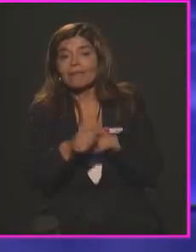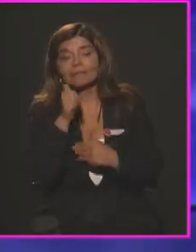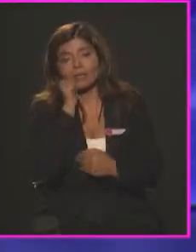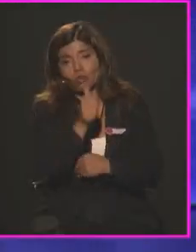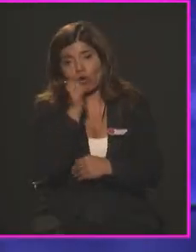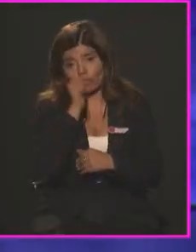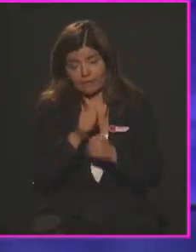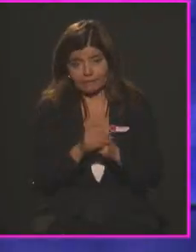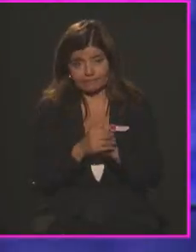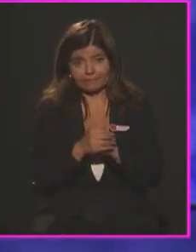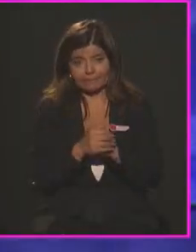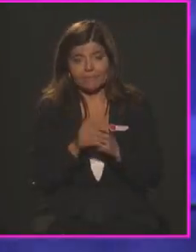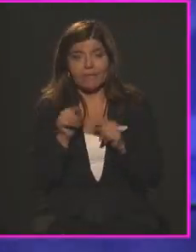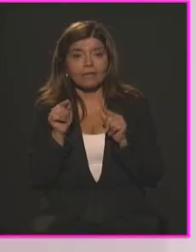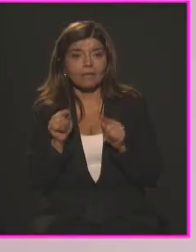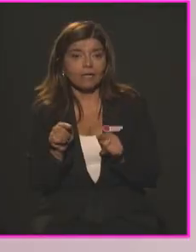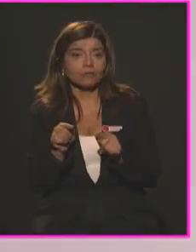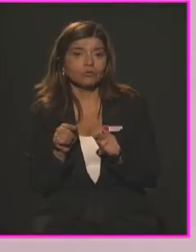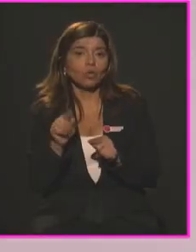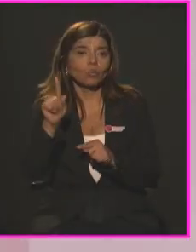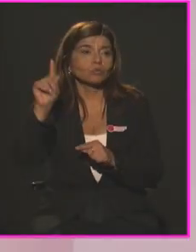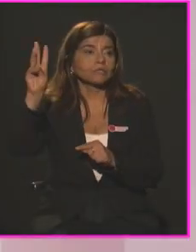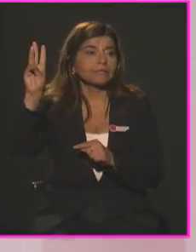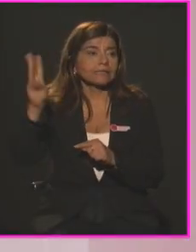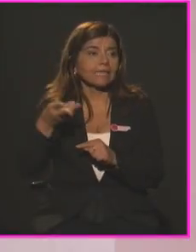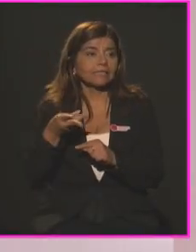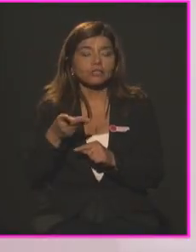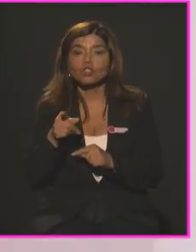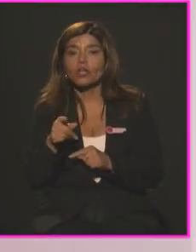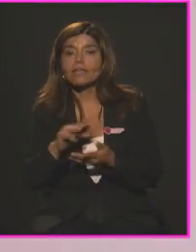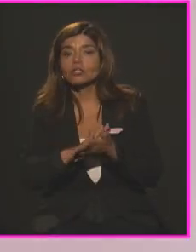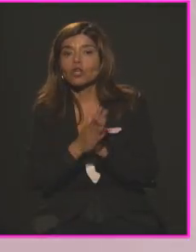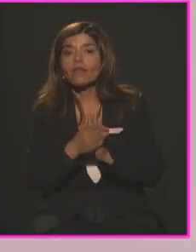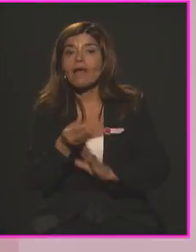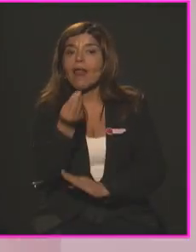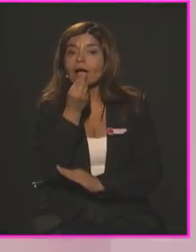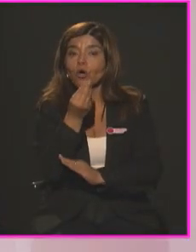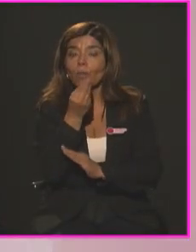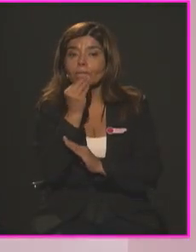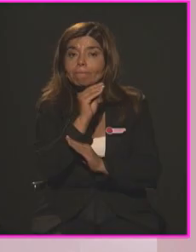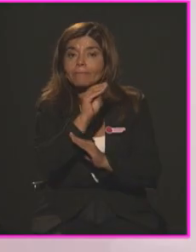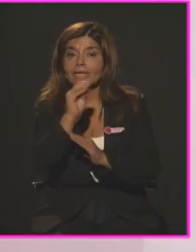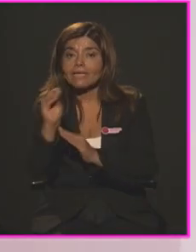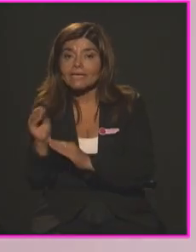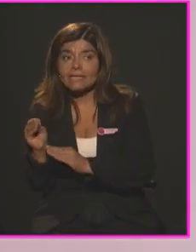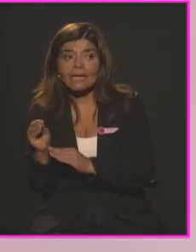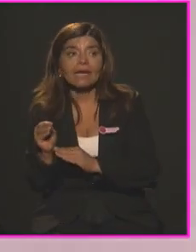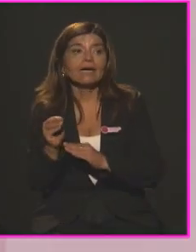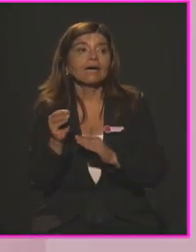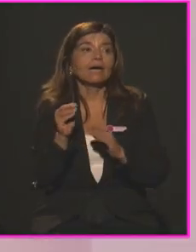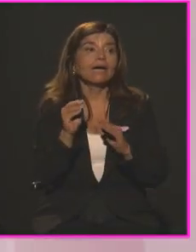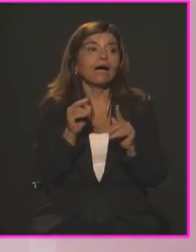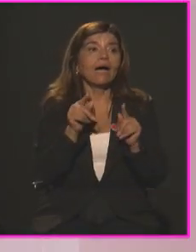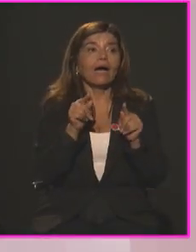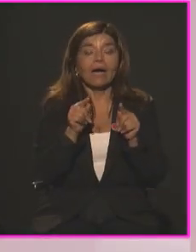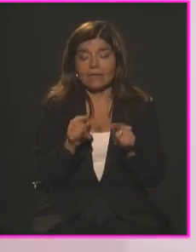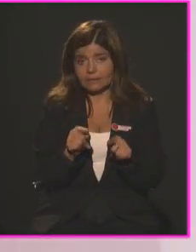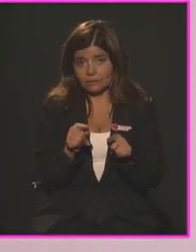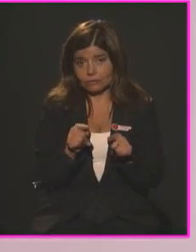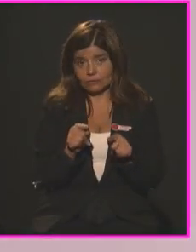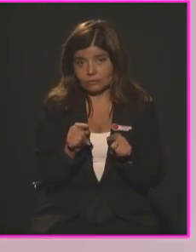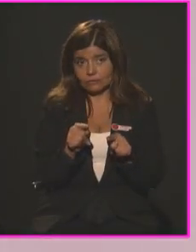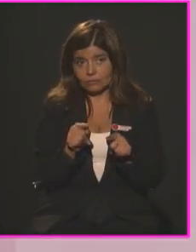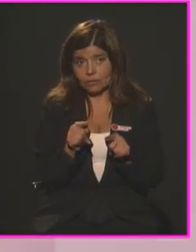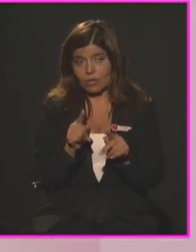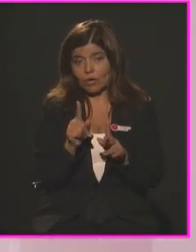That's 1/3 of all the food in our whole food supply, and it's $1 trillion worth